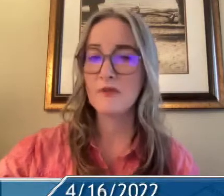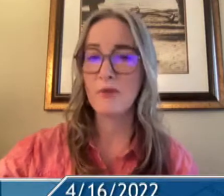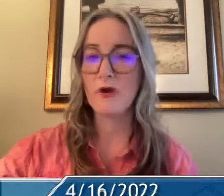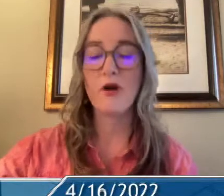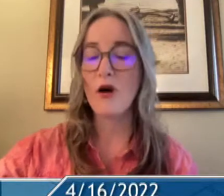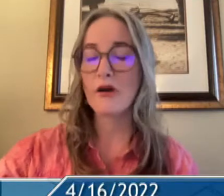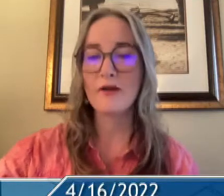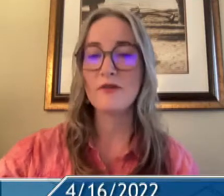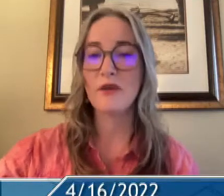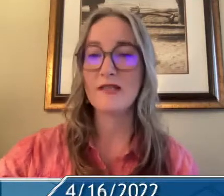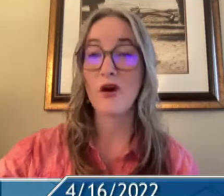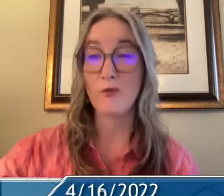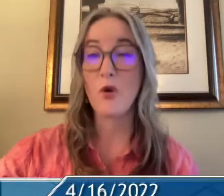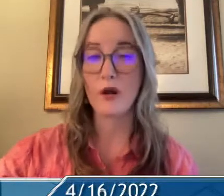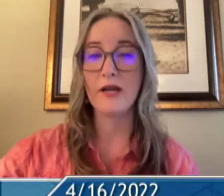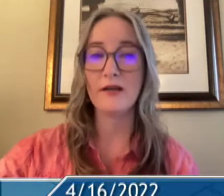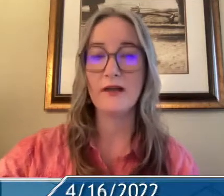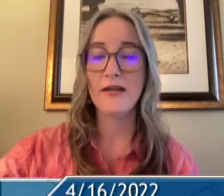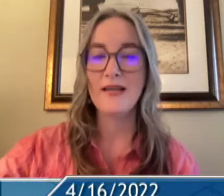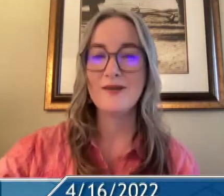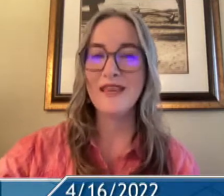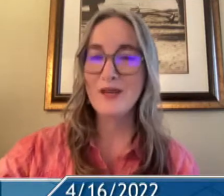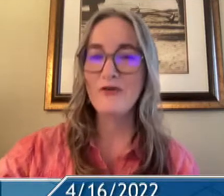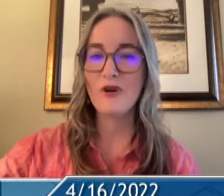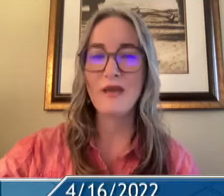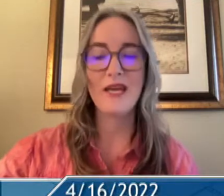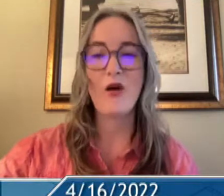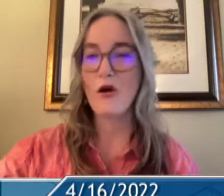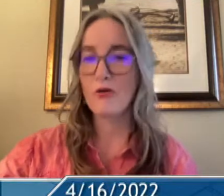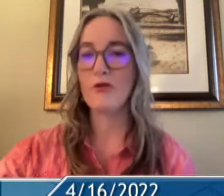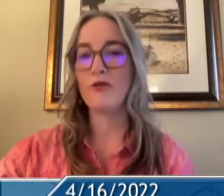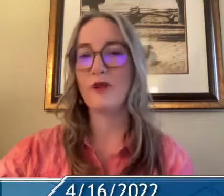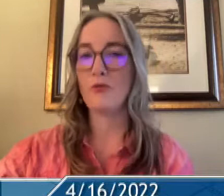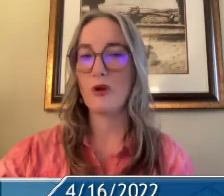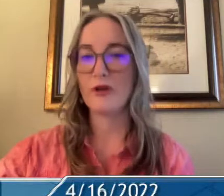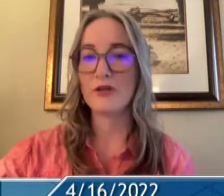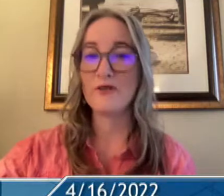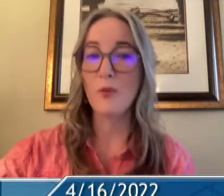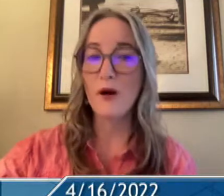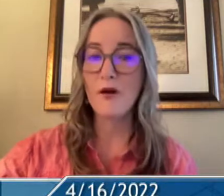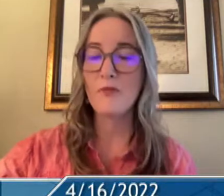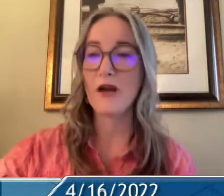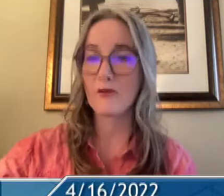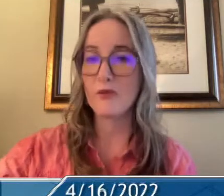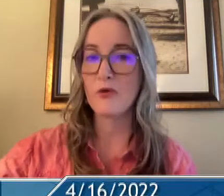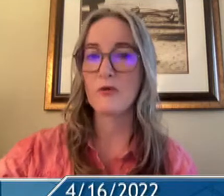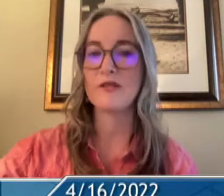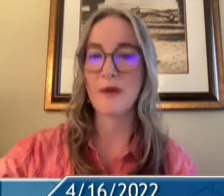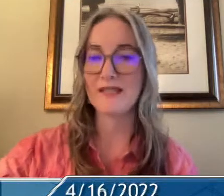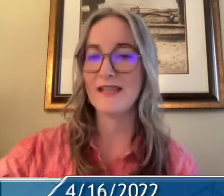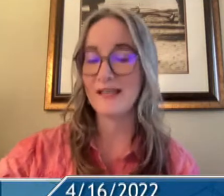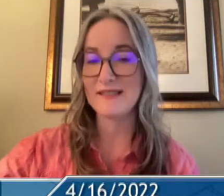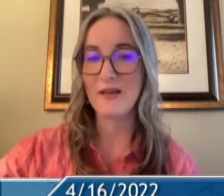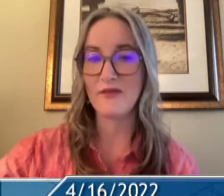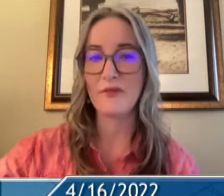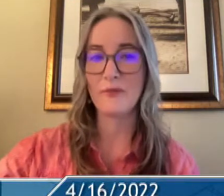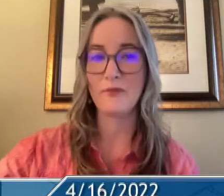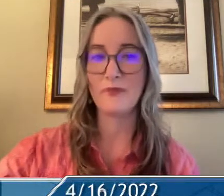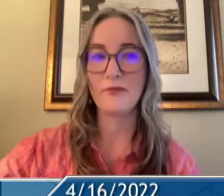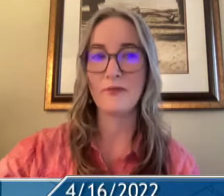council meetings are recorded. So thank you for making all your fellow Portlanders feel welcome and comfortable, respected, and